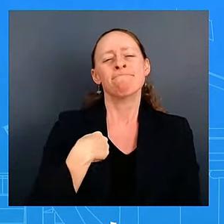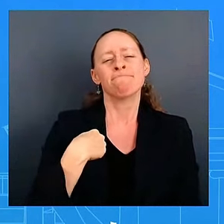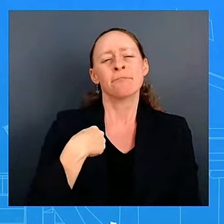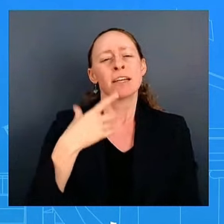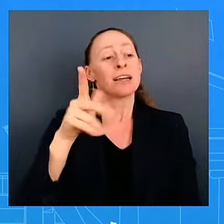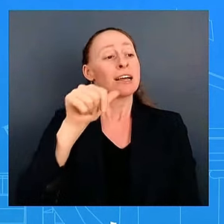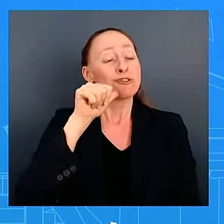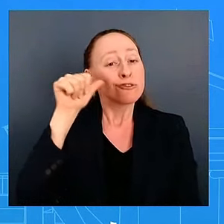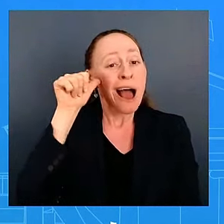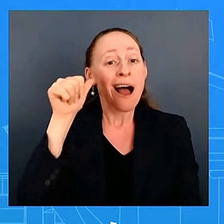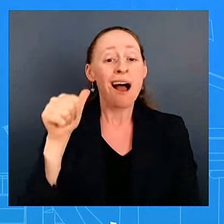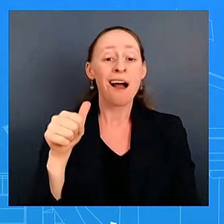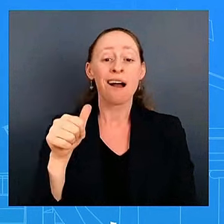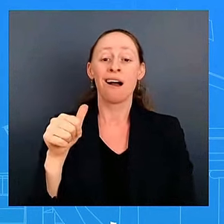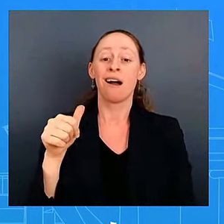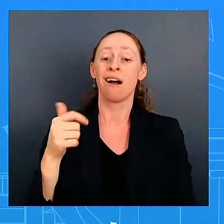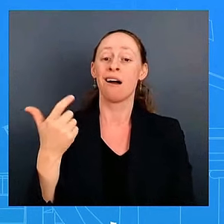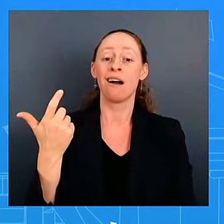if I have,